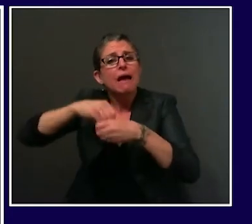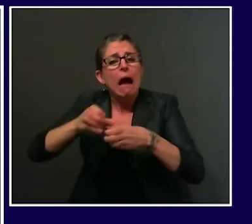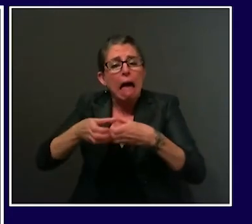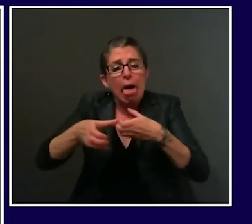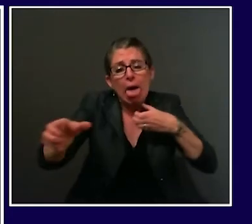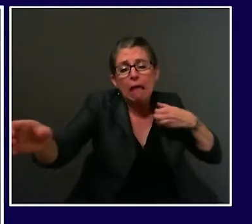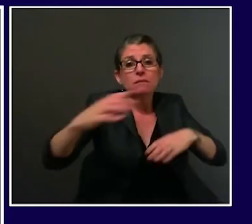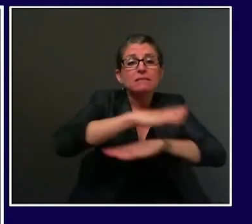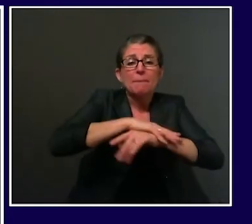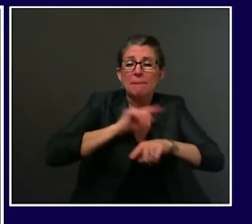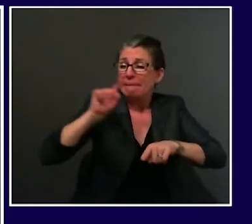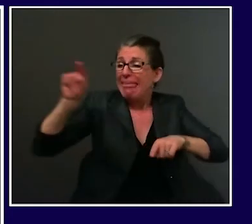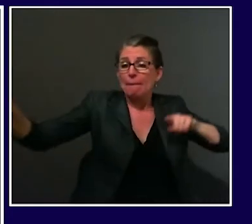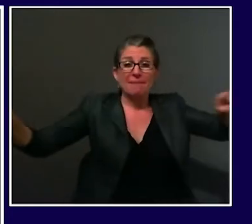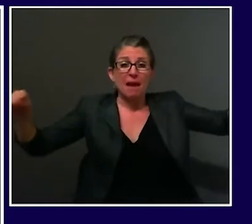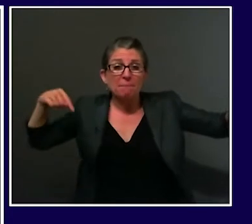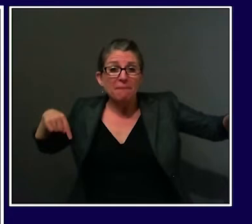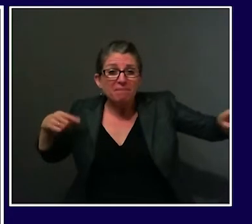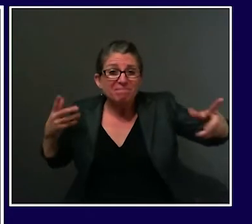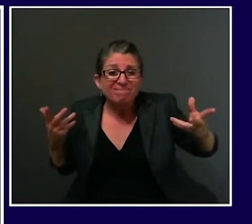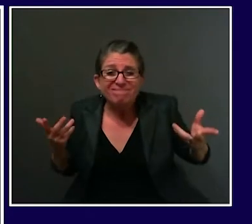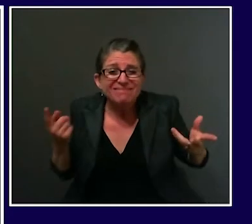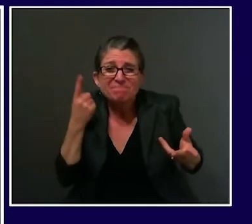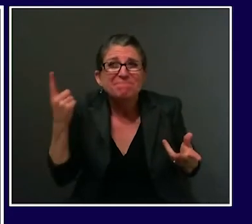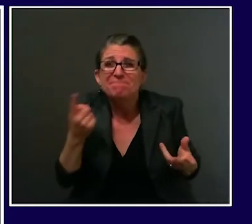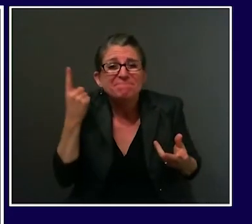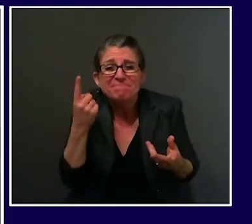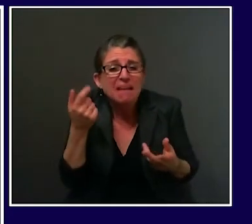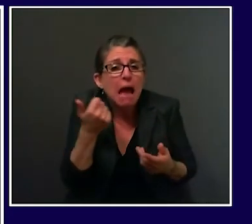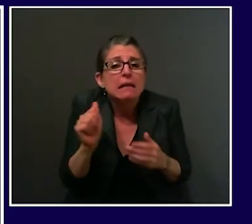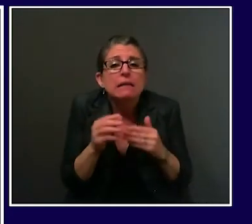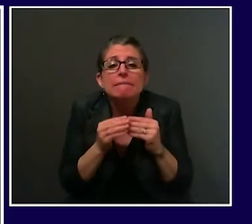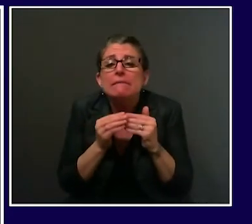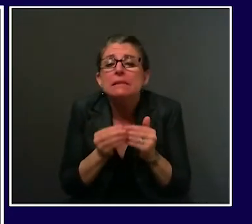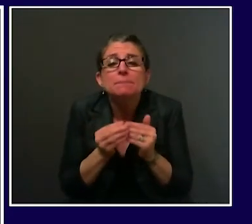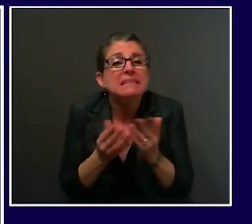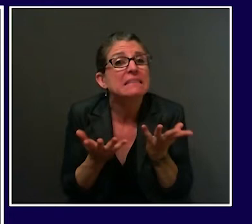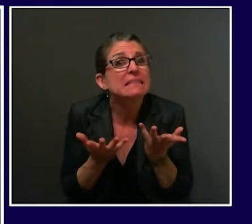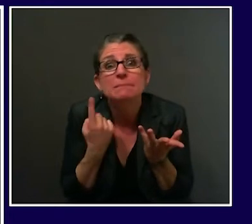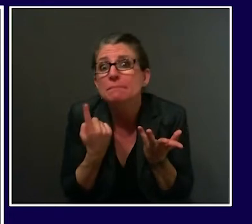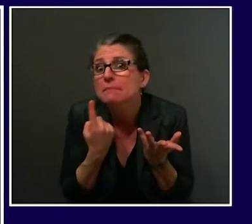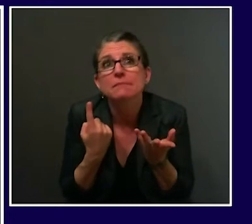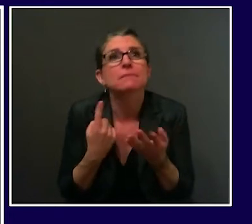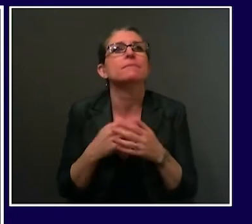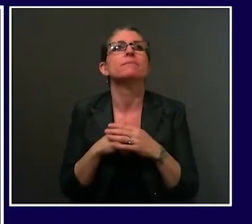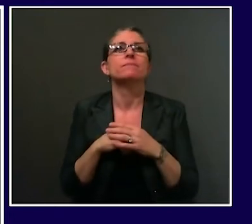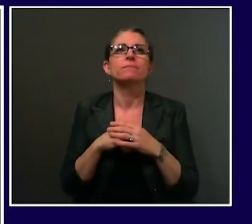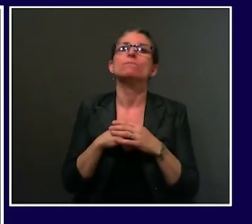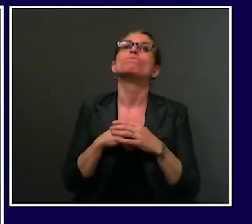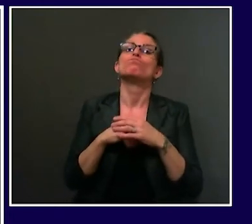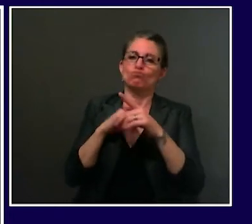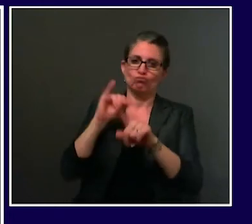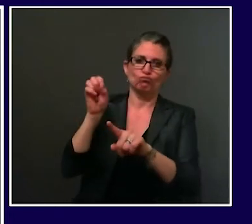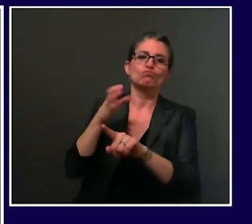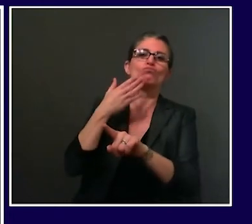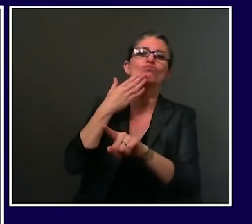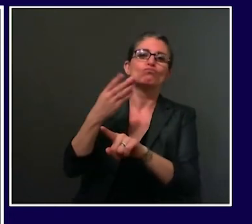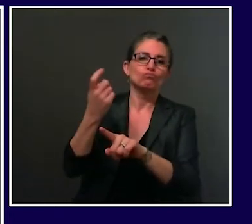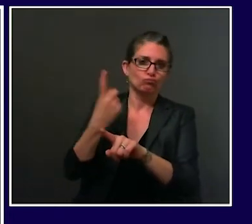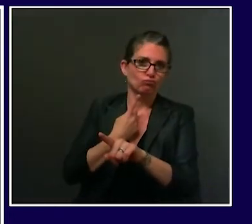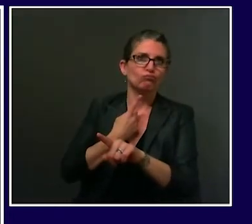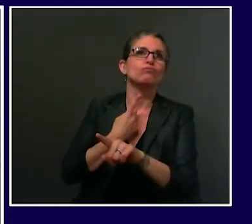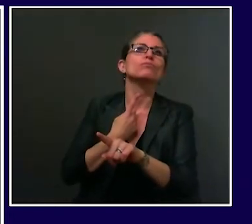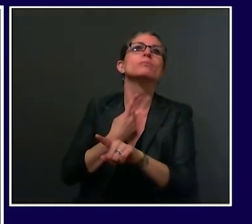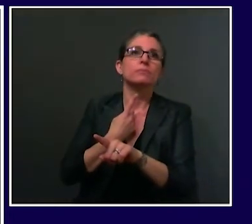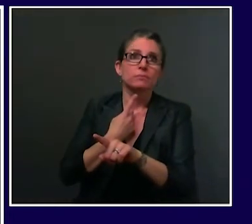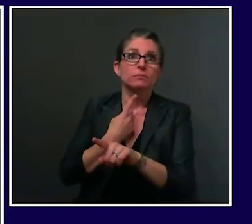less transmission. So, Joe, in terms of the duration, it really does depend